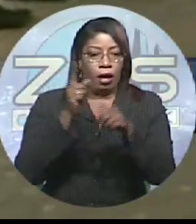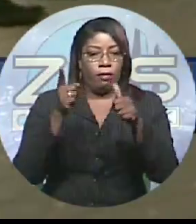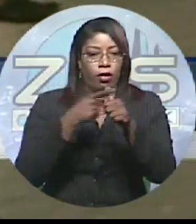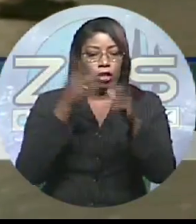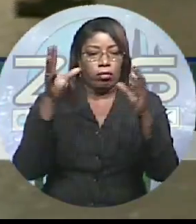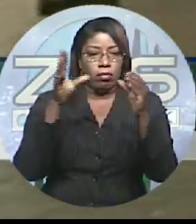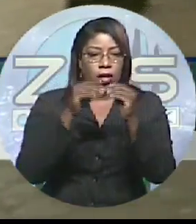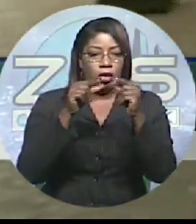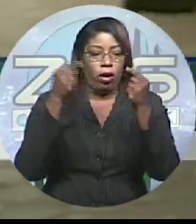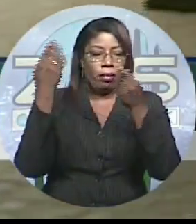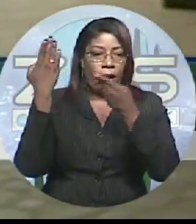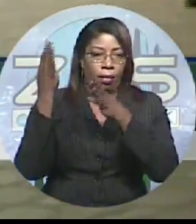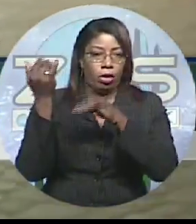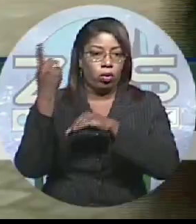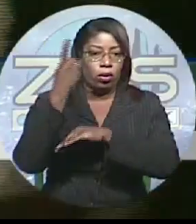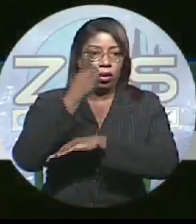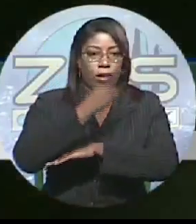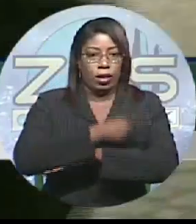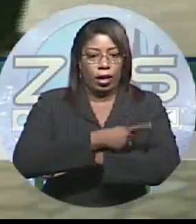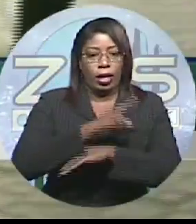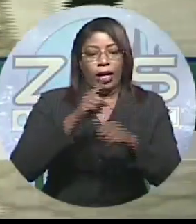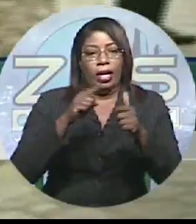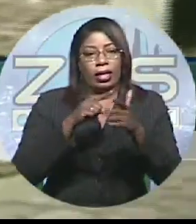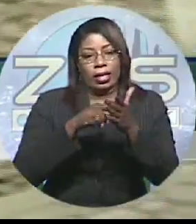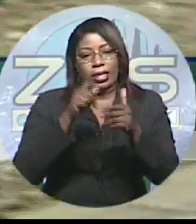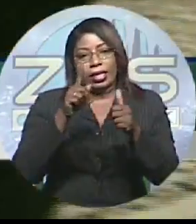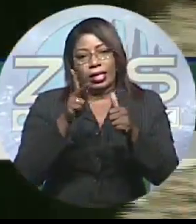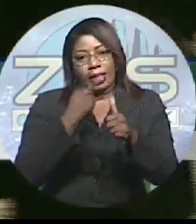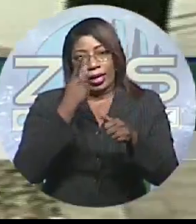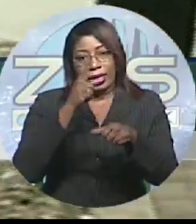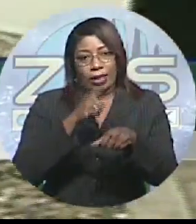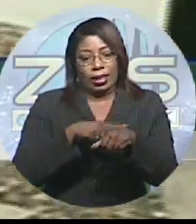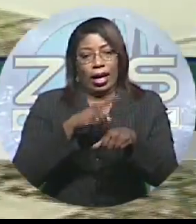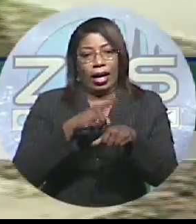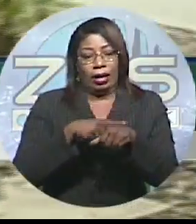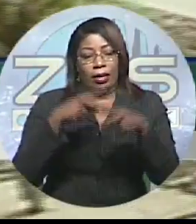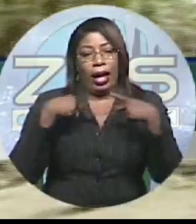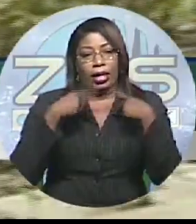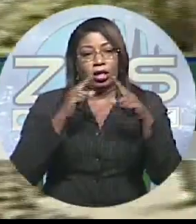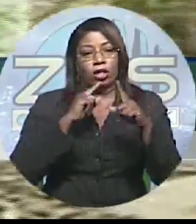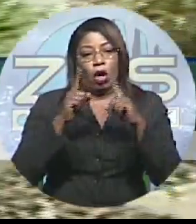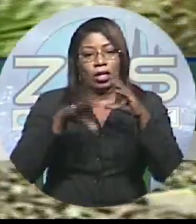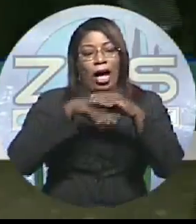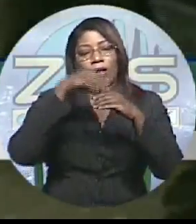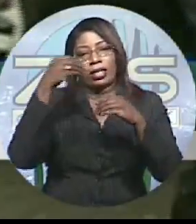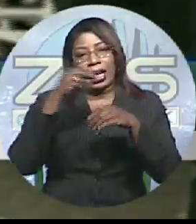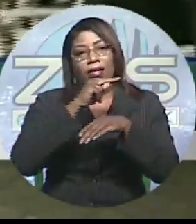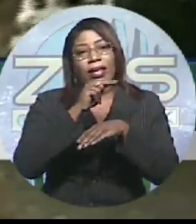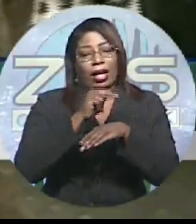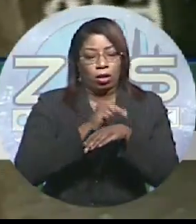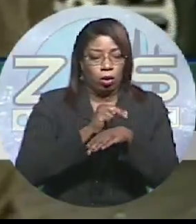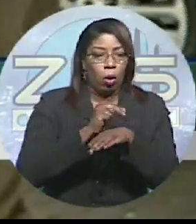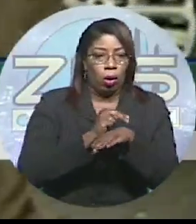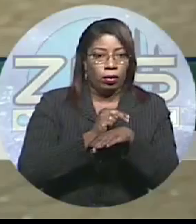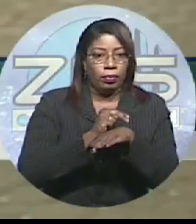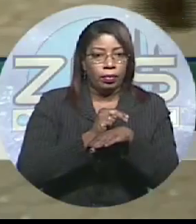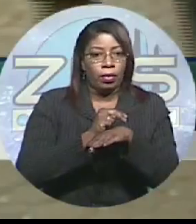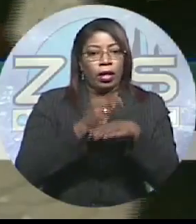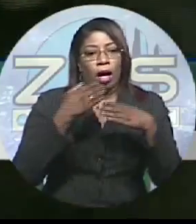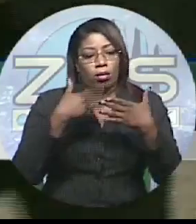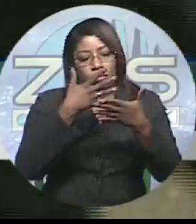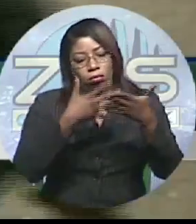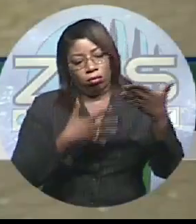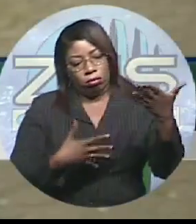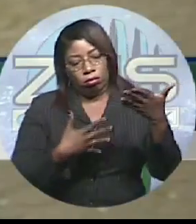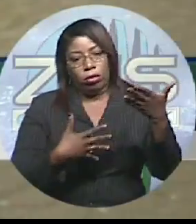meeting in Grand Bahama today. This is the second time that cabinet has held talks outside of the Capitol. Among the items on today's